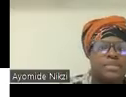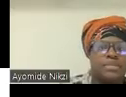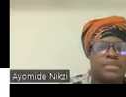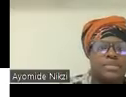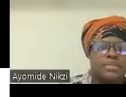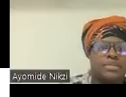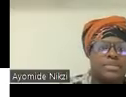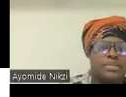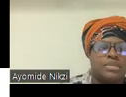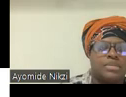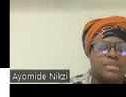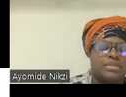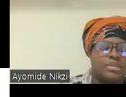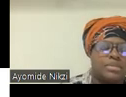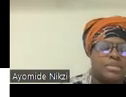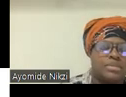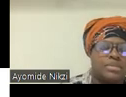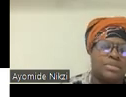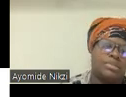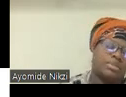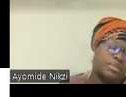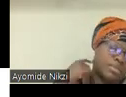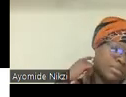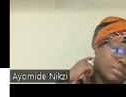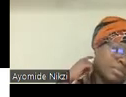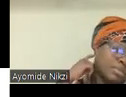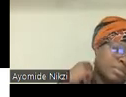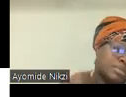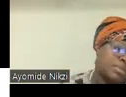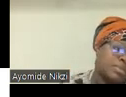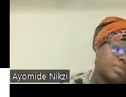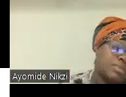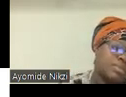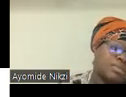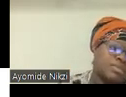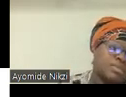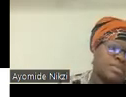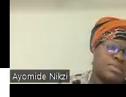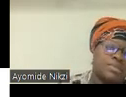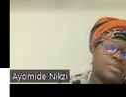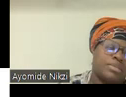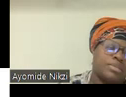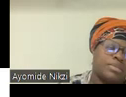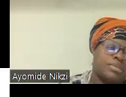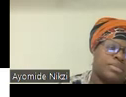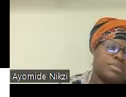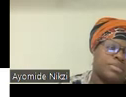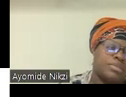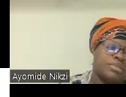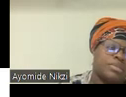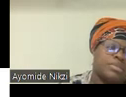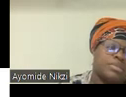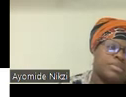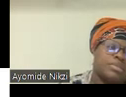I was gonna say maybe add a like where to find out more, but I don't know if that actually is necessary